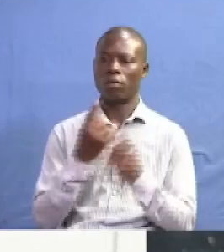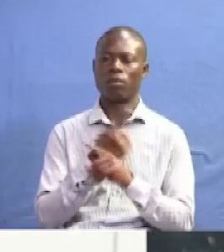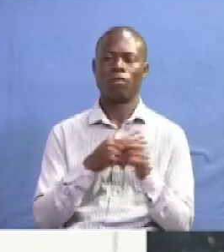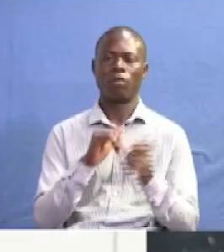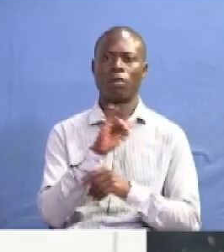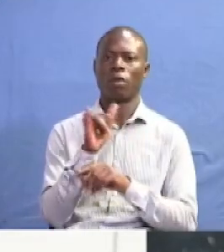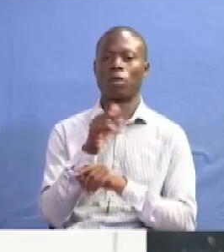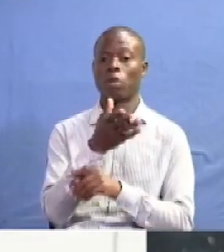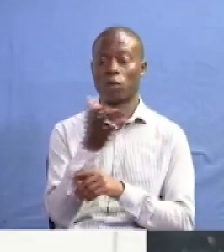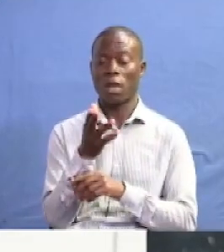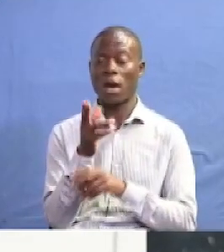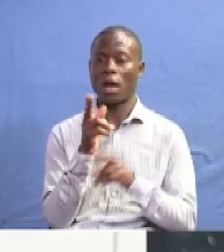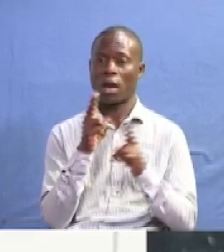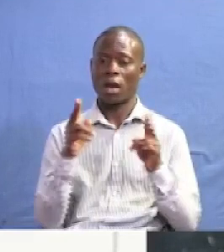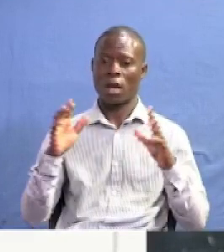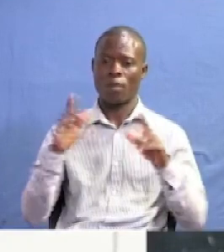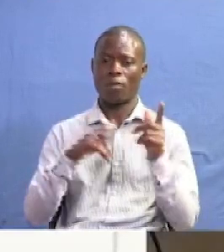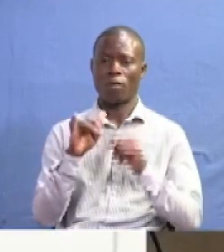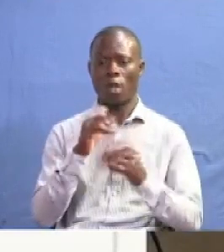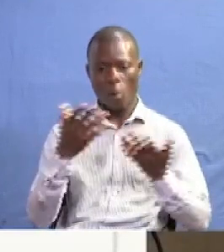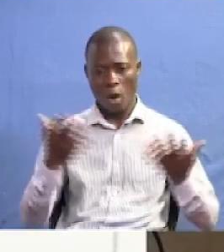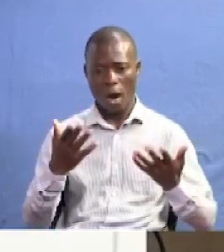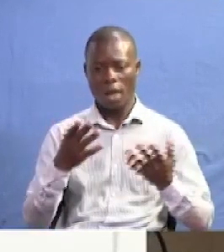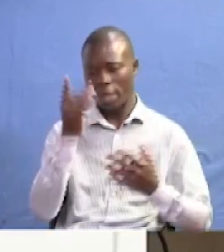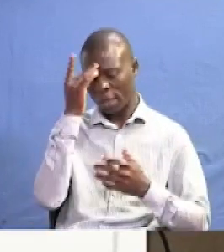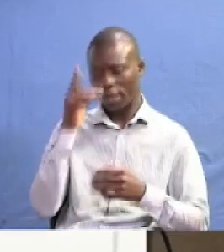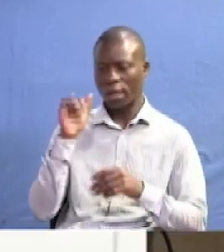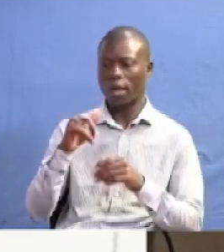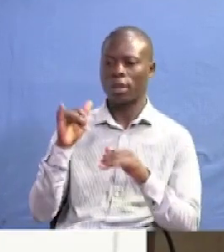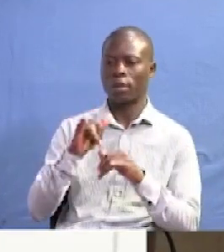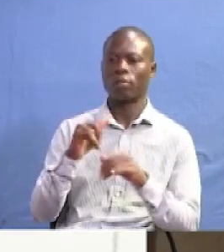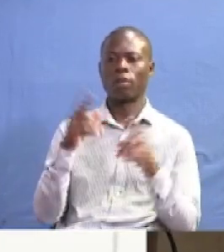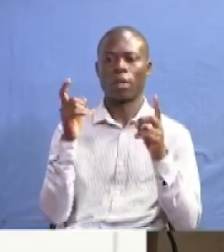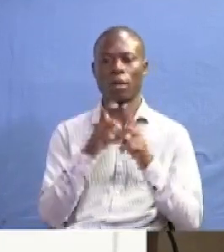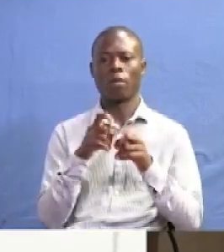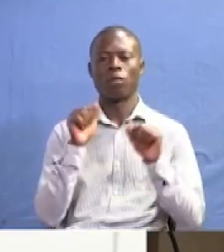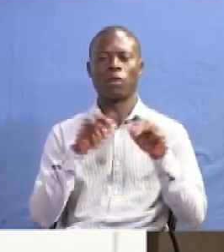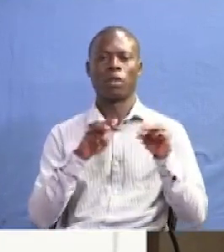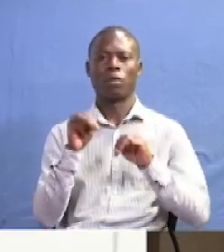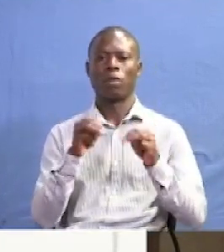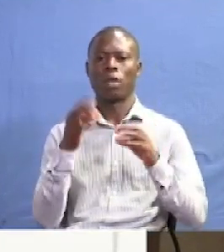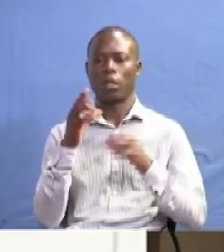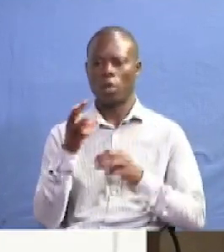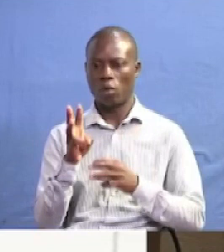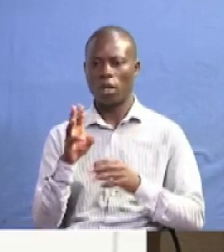umbilicus. Those are the commonest parts in which you find endometriosis. The pain can, however, be managed in 3 ways